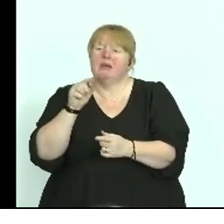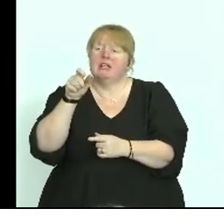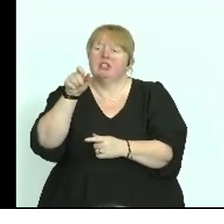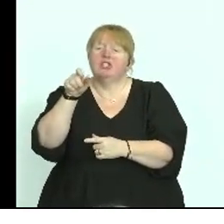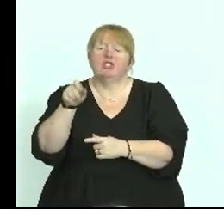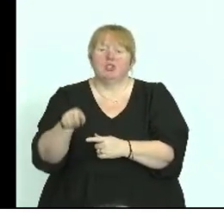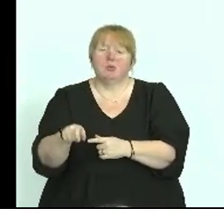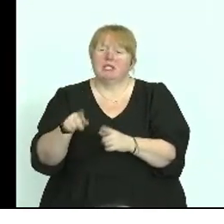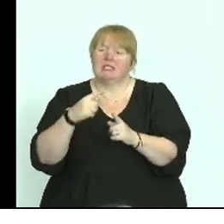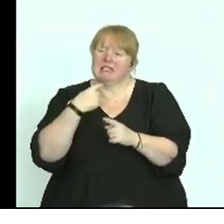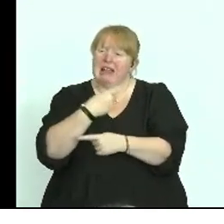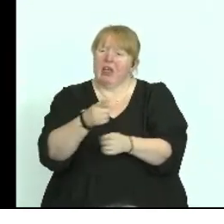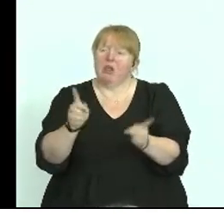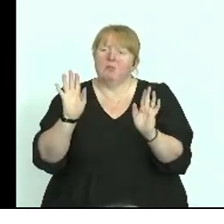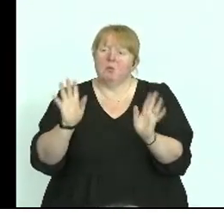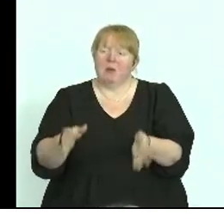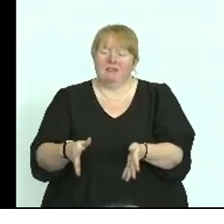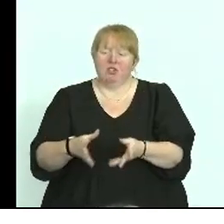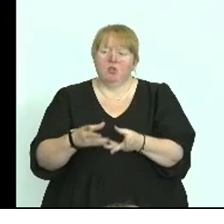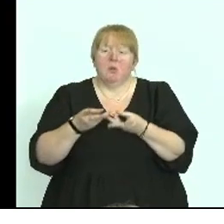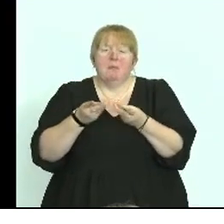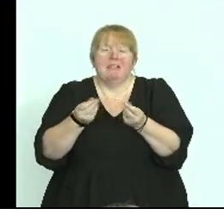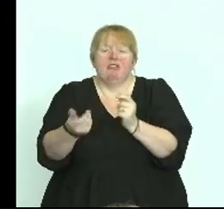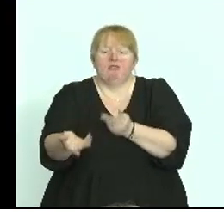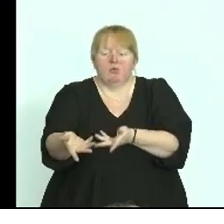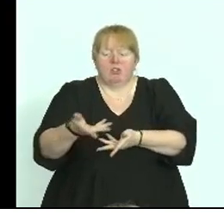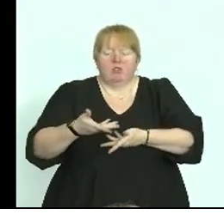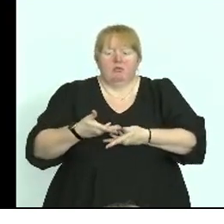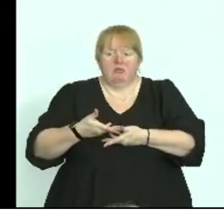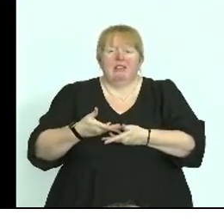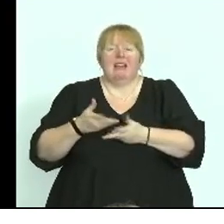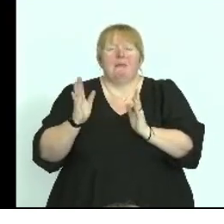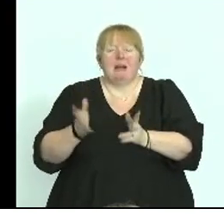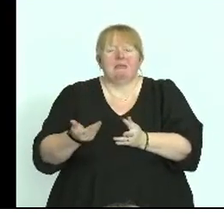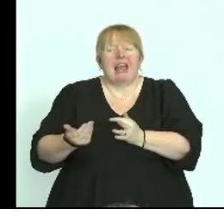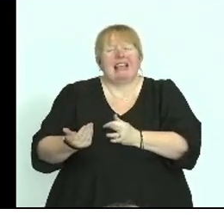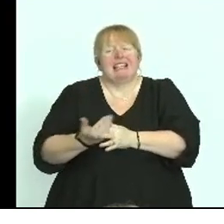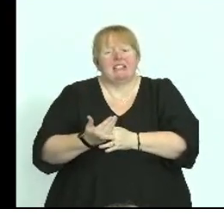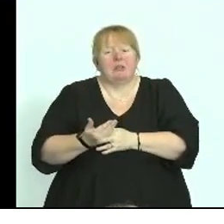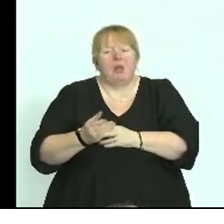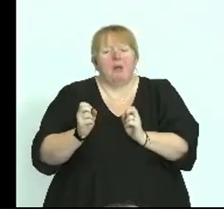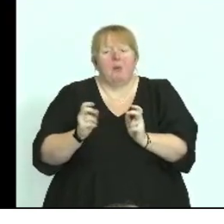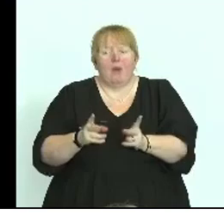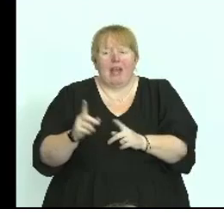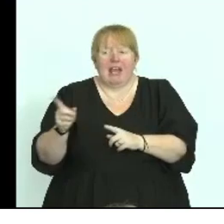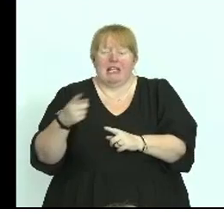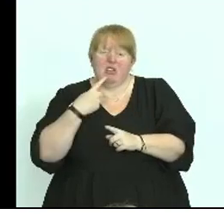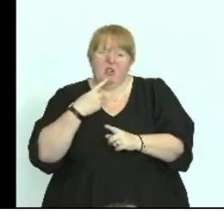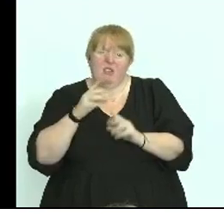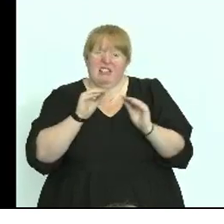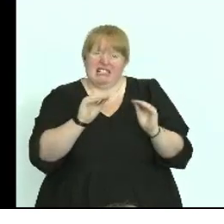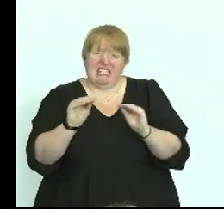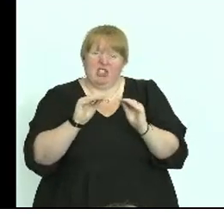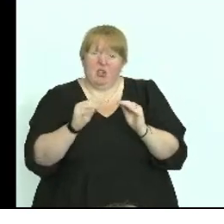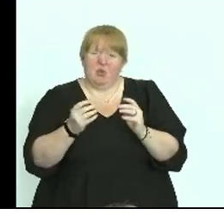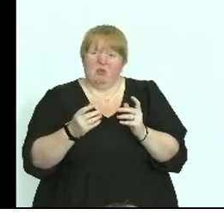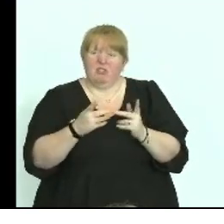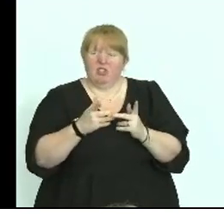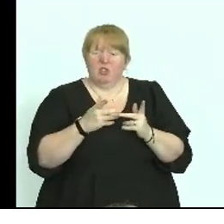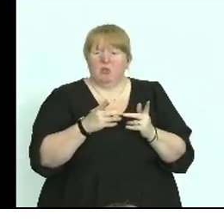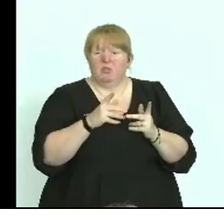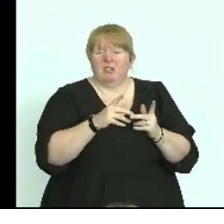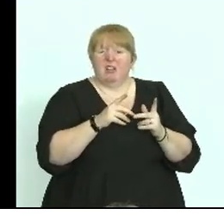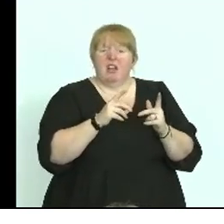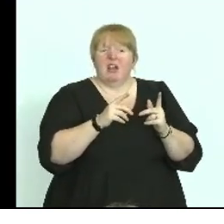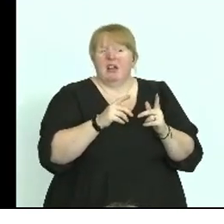an accessible way. That's as much as I'm going to do this semester, is just teach you all how to, for example, put your paper through the